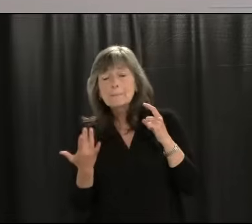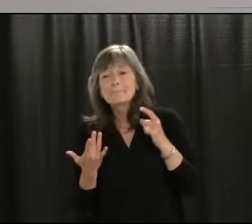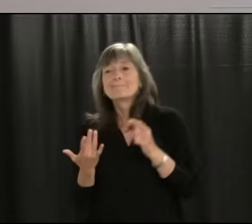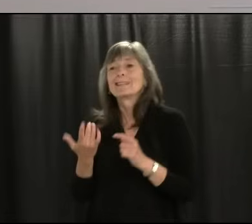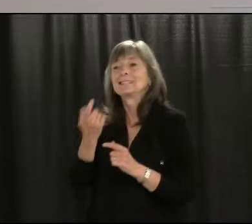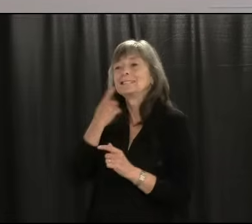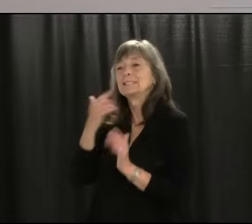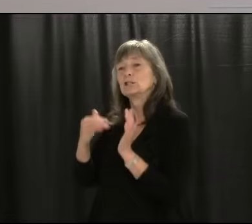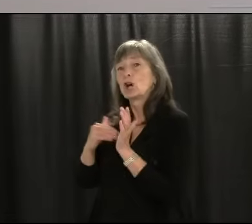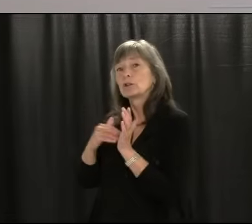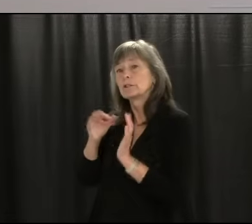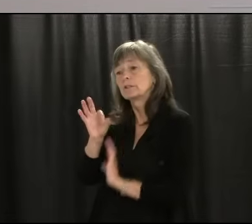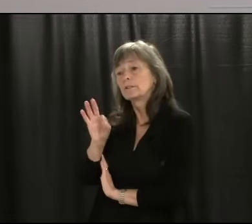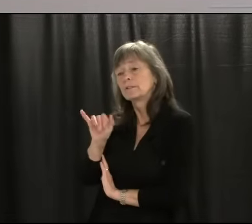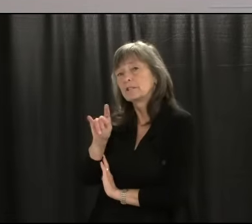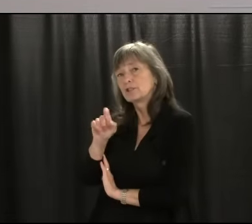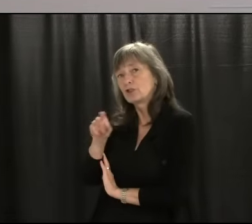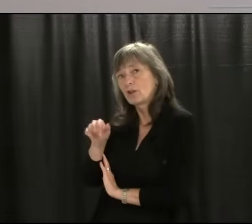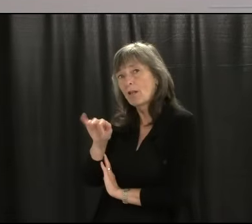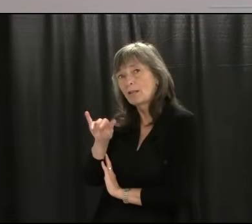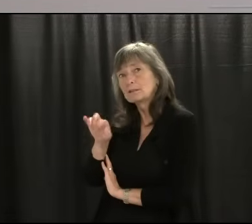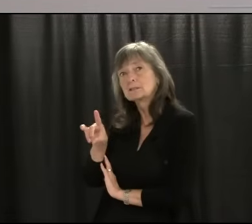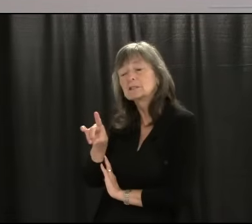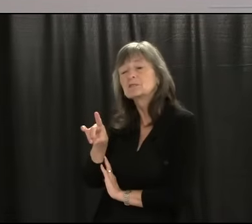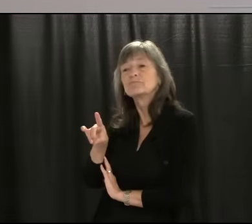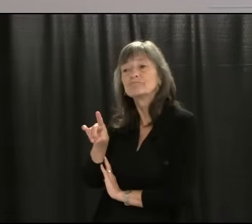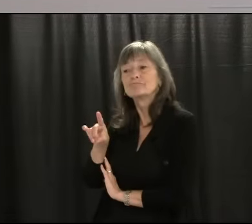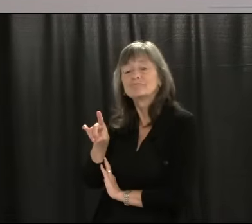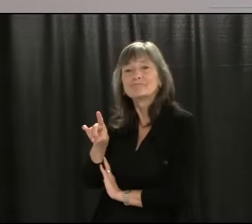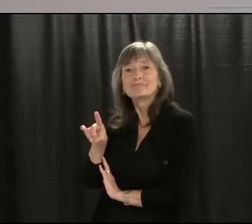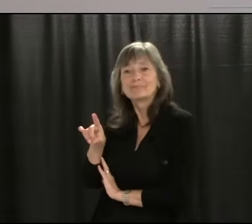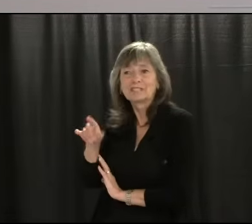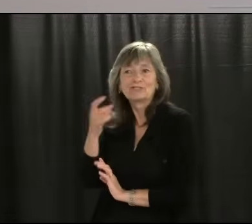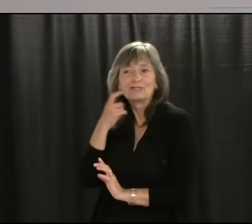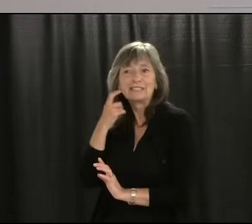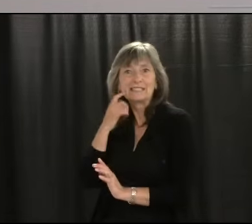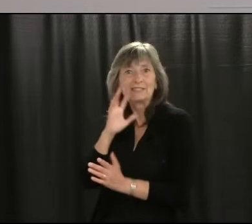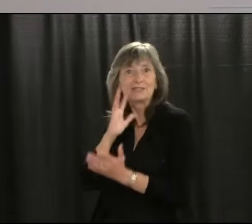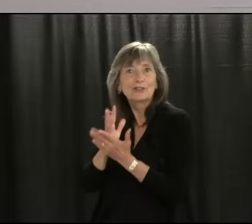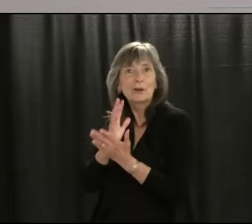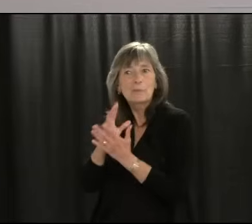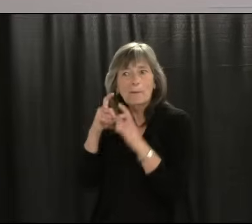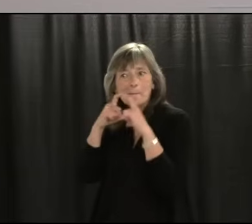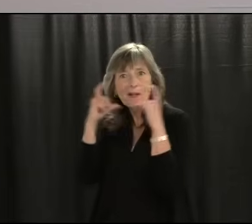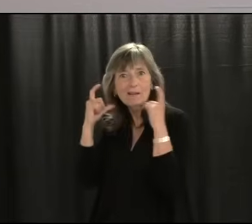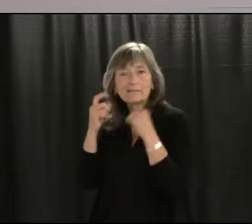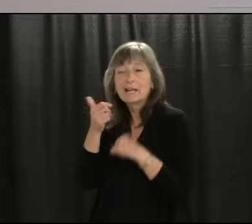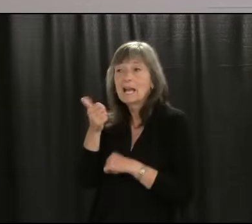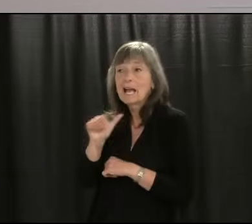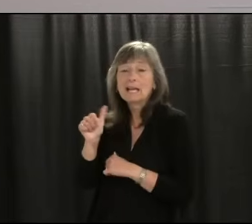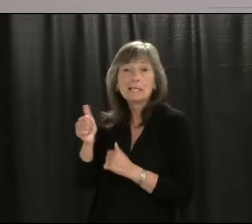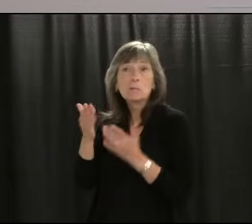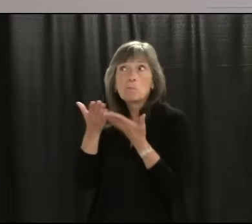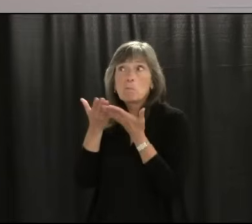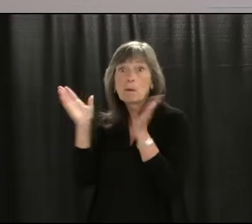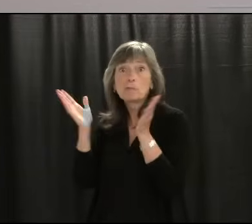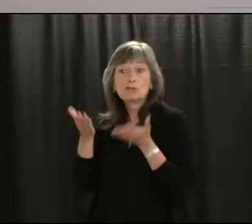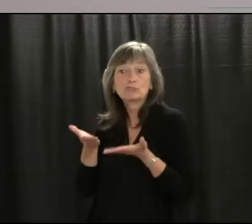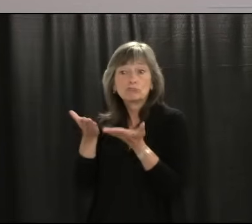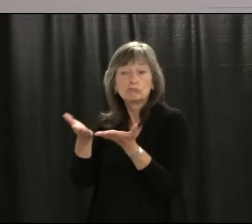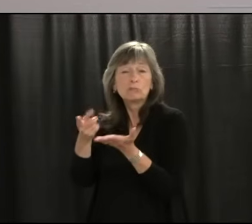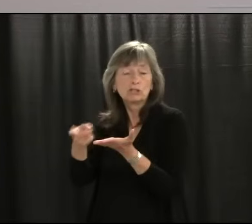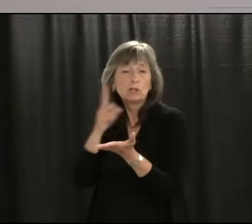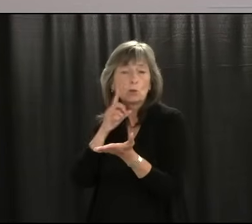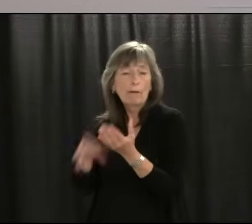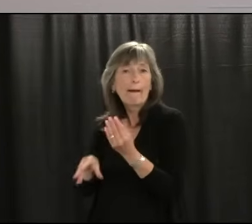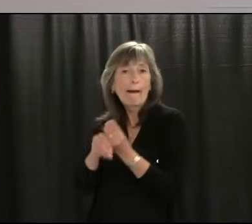this air quality issues really when these fires started last week. And any public recommendations that she feels are